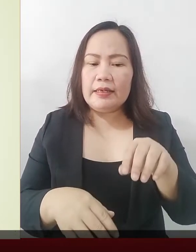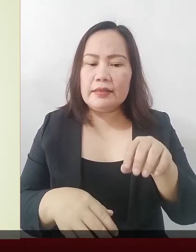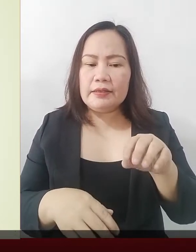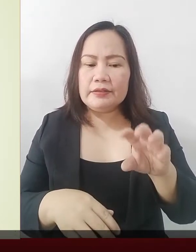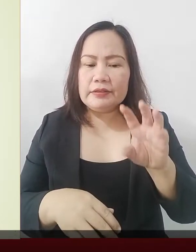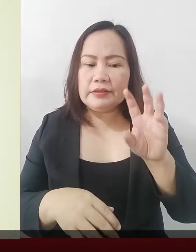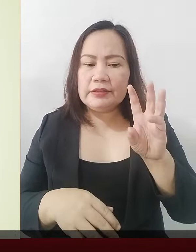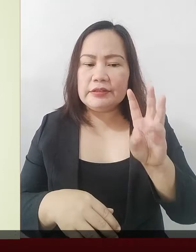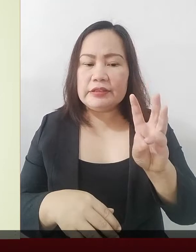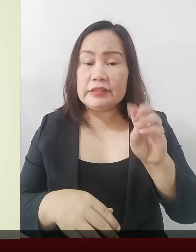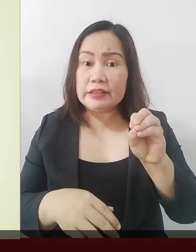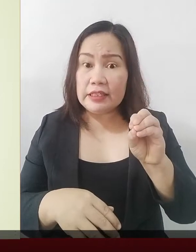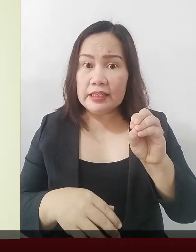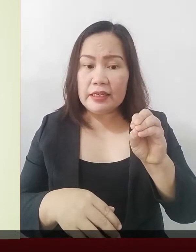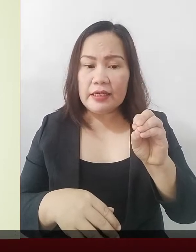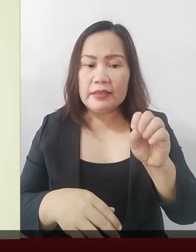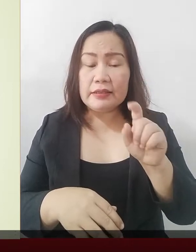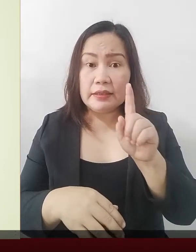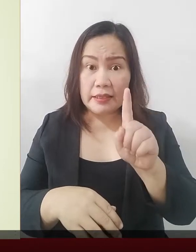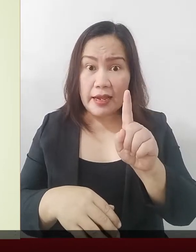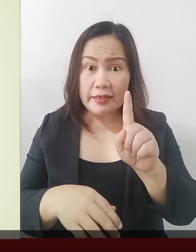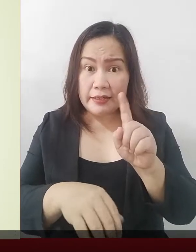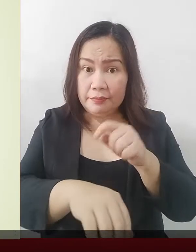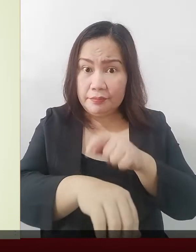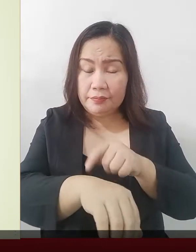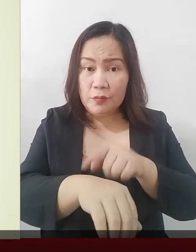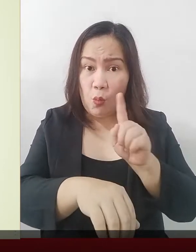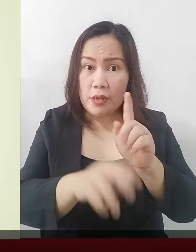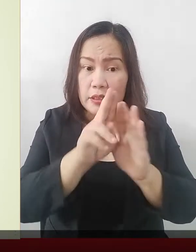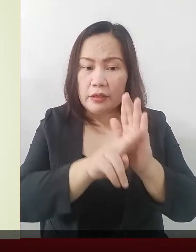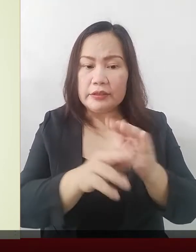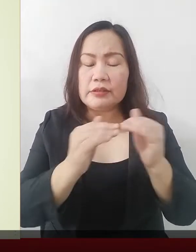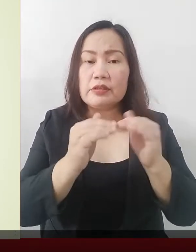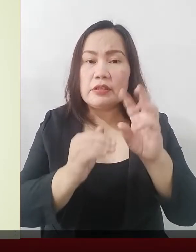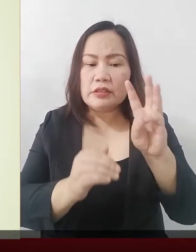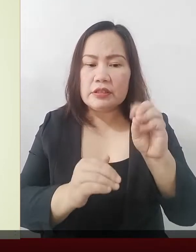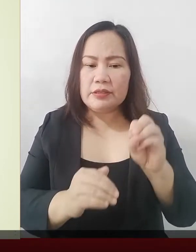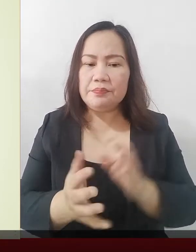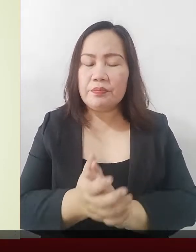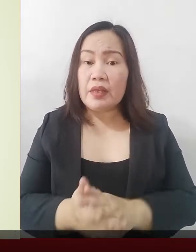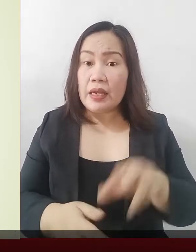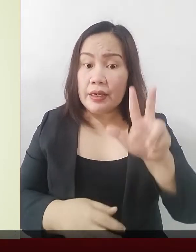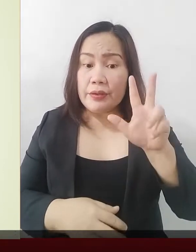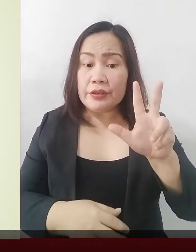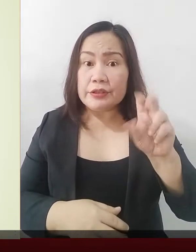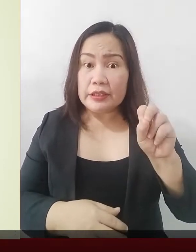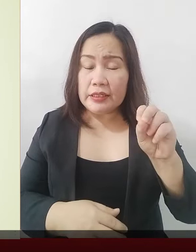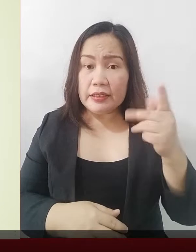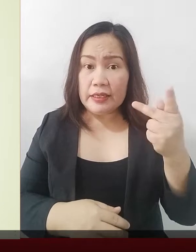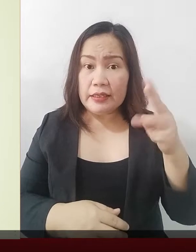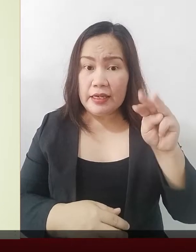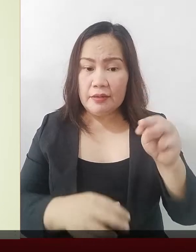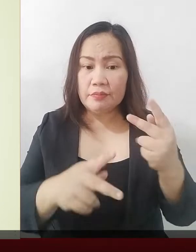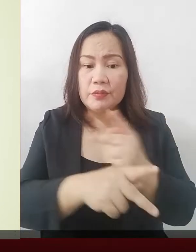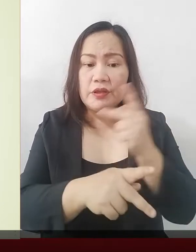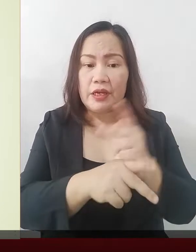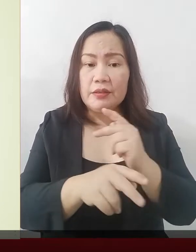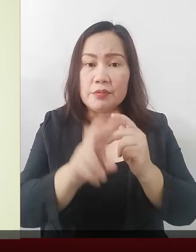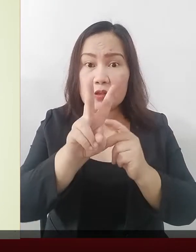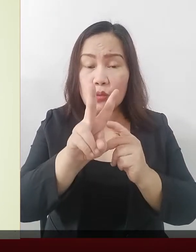and 1, and its product is 60. 30 times 2 is